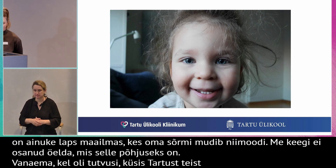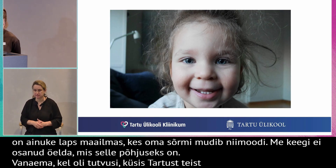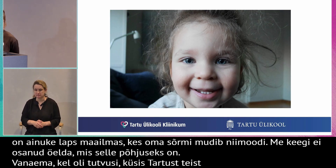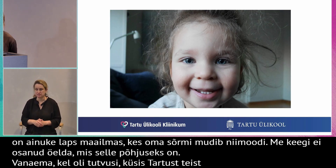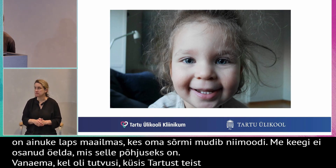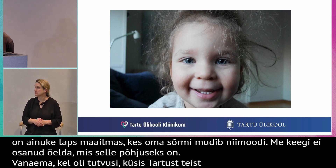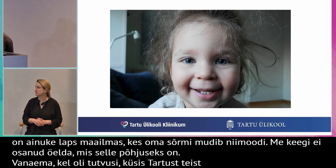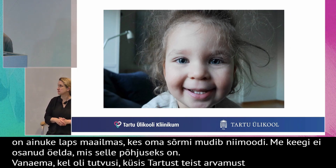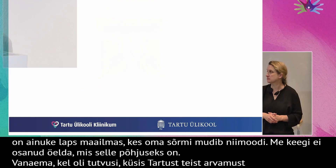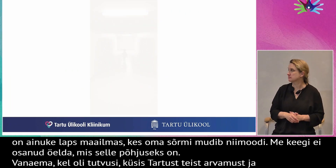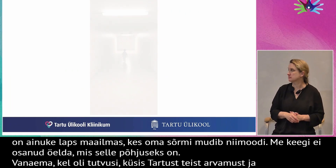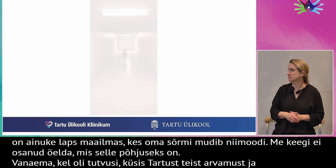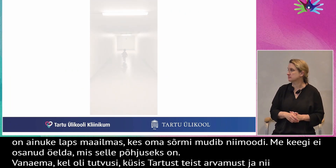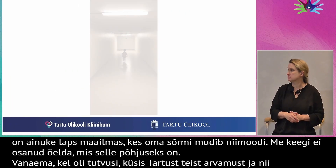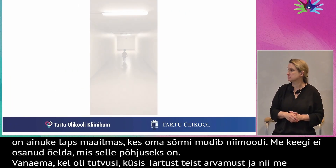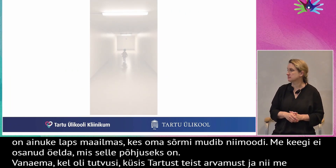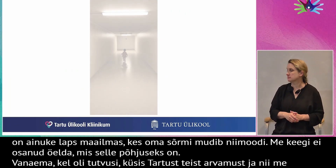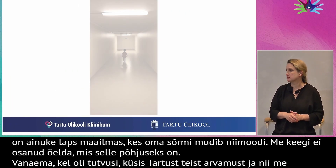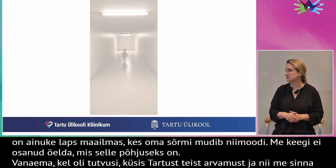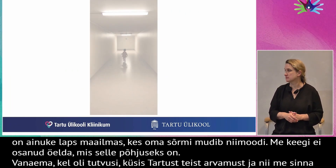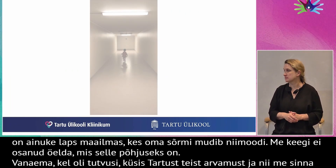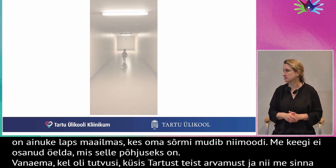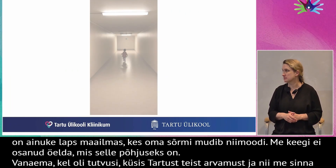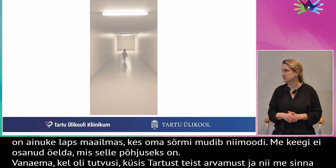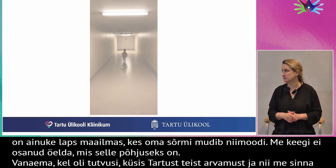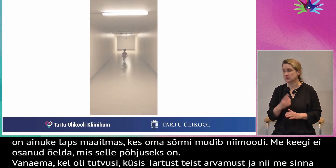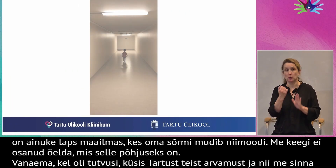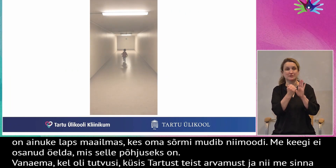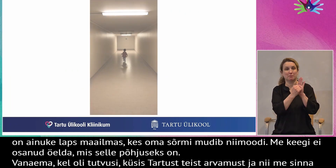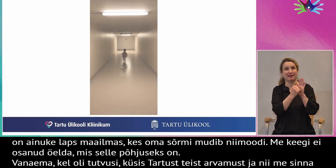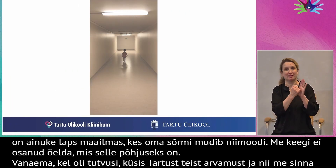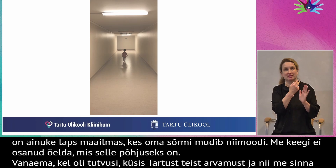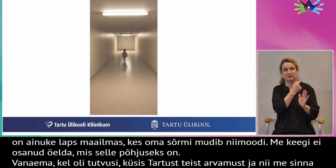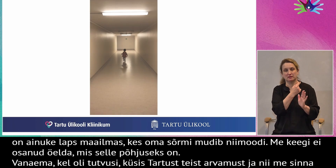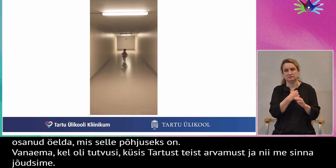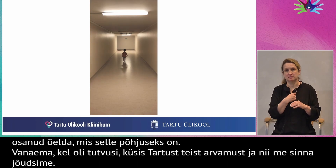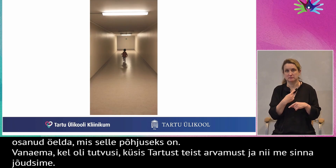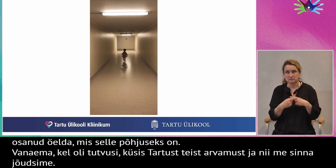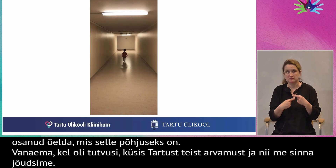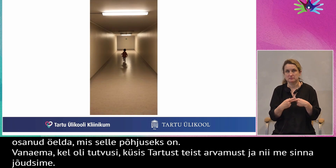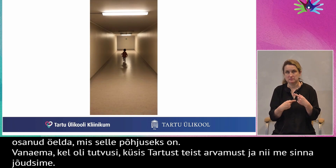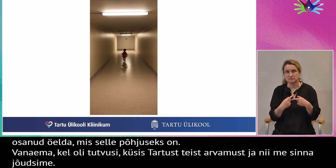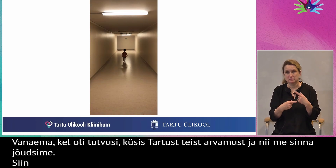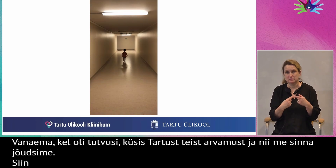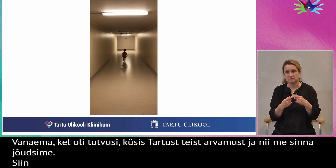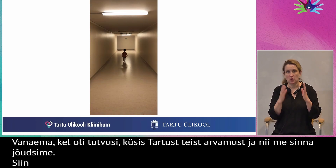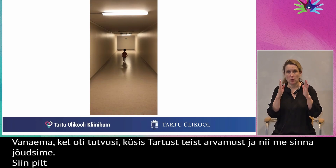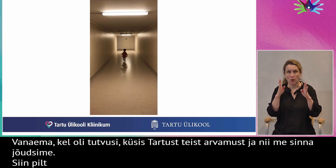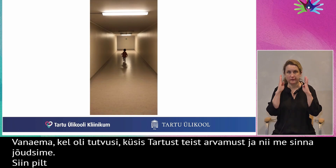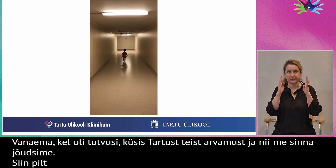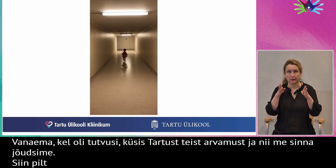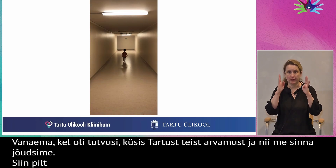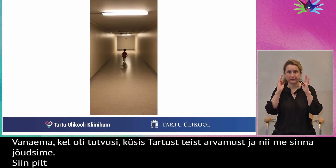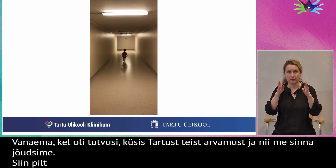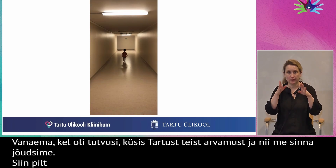ask for another opinion. Here's a photo